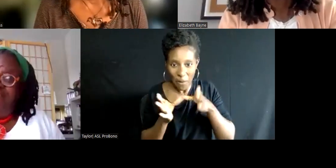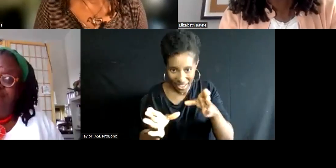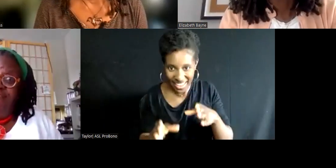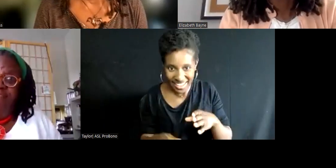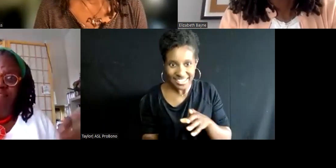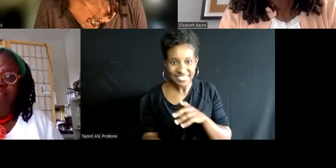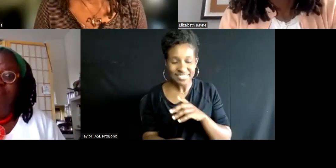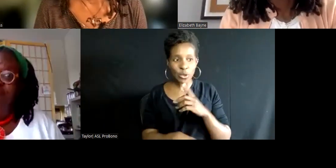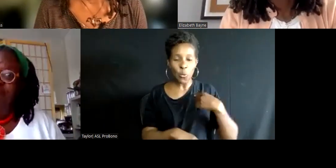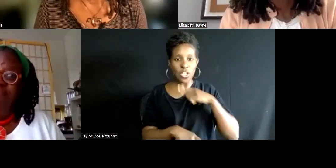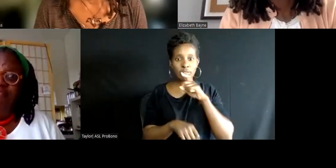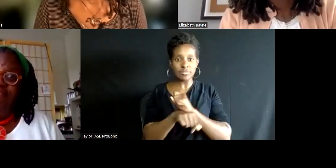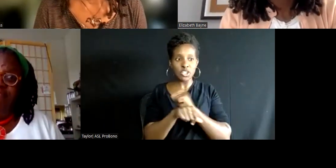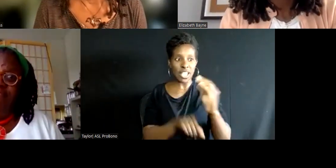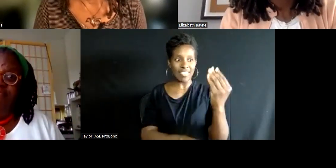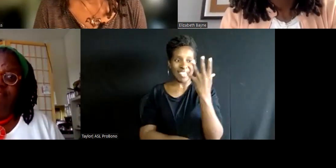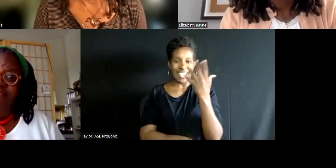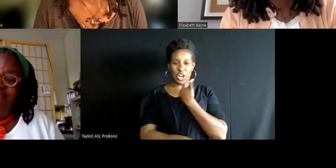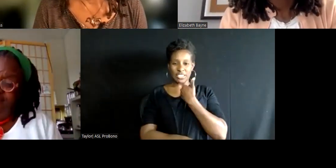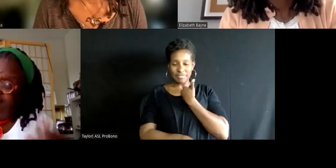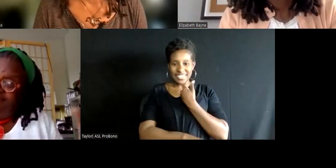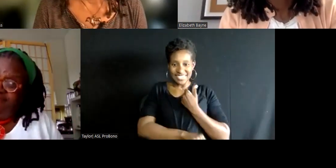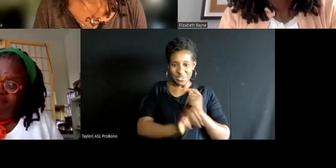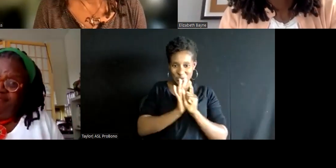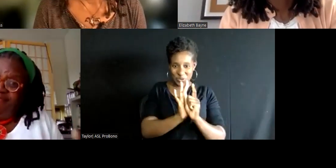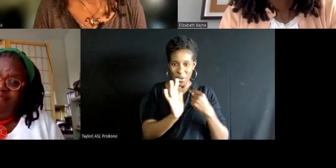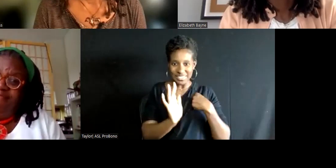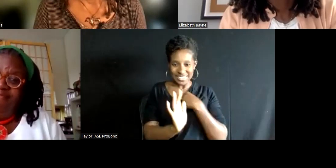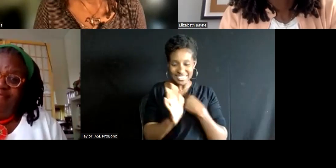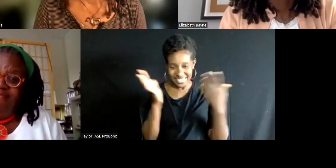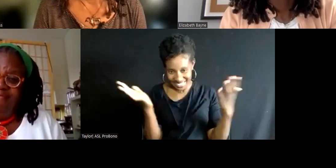So then you did turn it back into a euphemism.